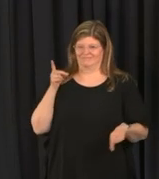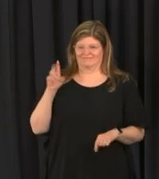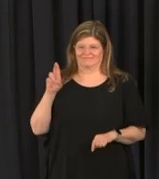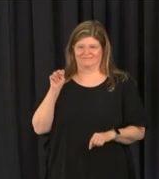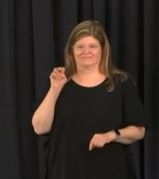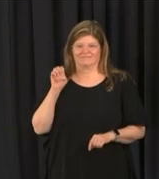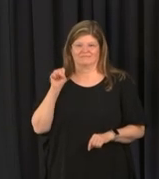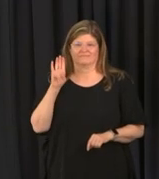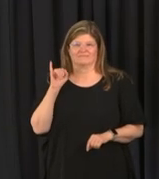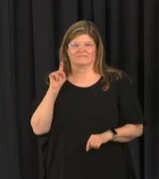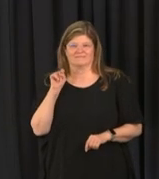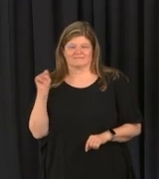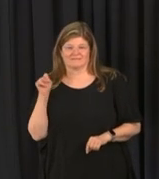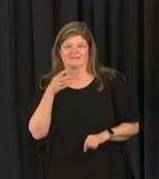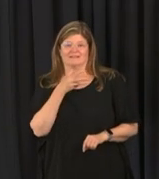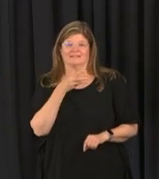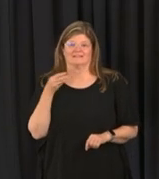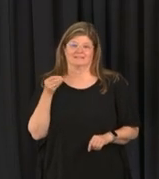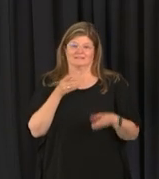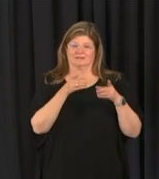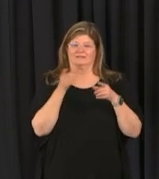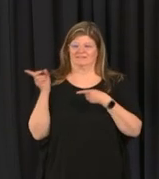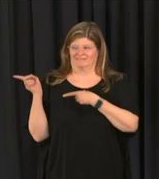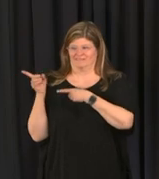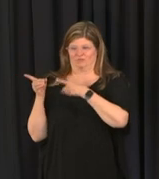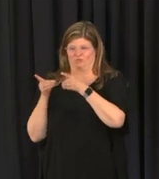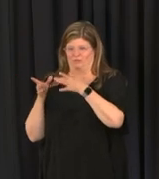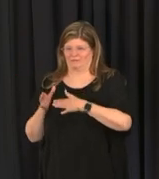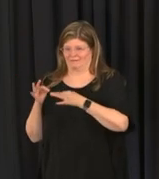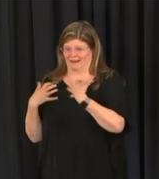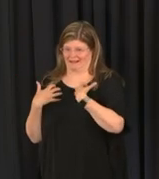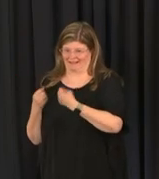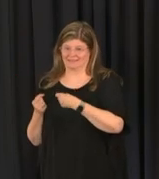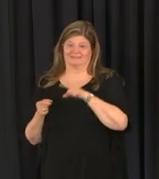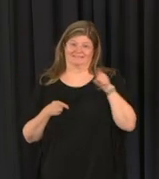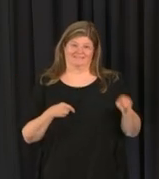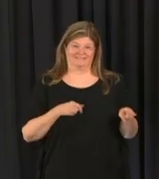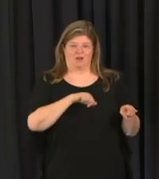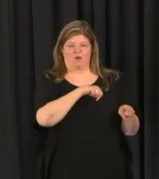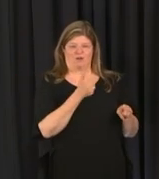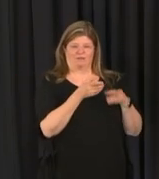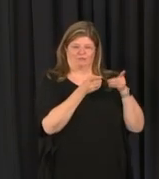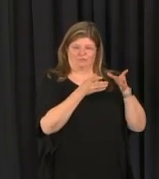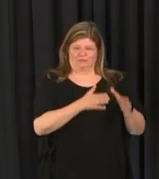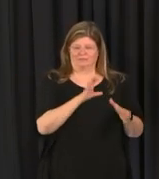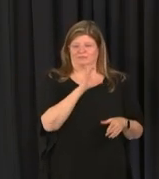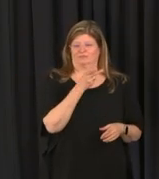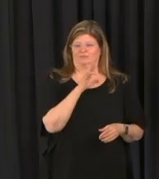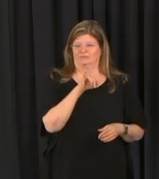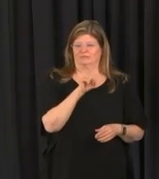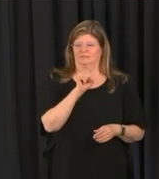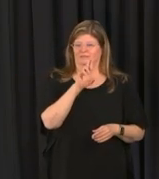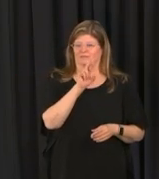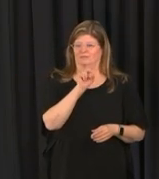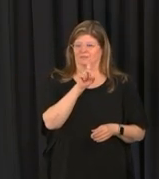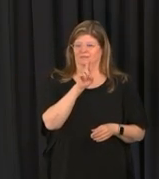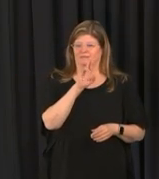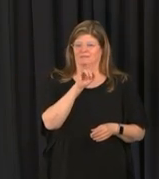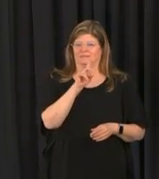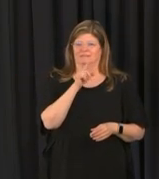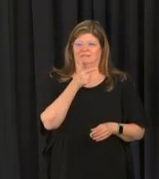LaQuandra Nesbitt, who is the director of D.C. Health, and Director Chris Rodriguez, who is the director of